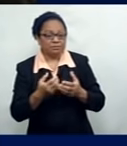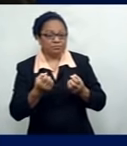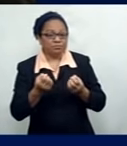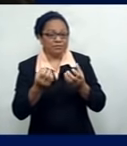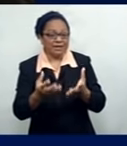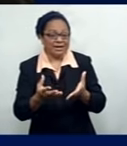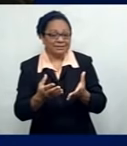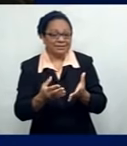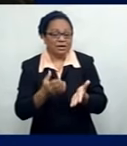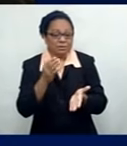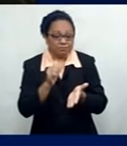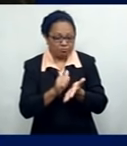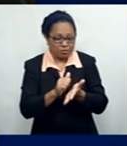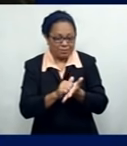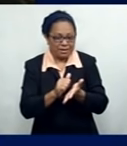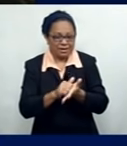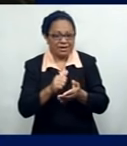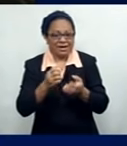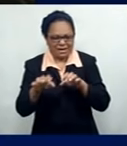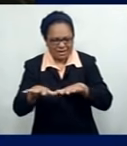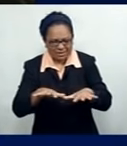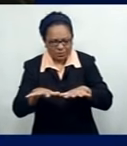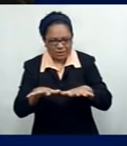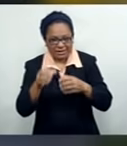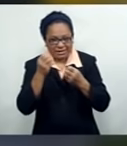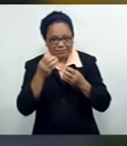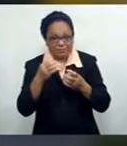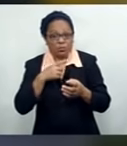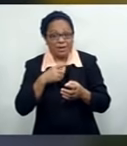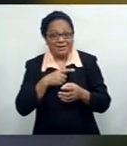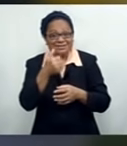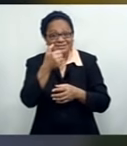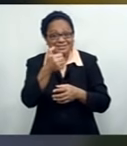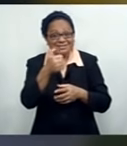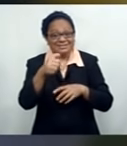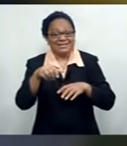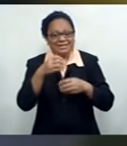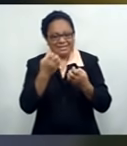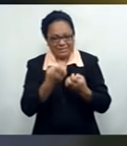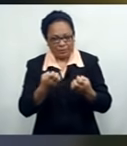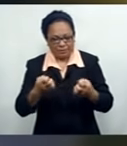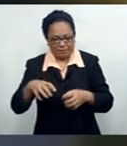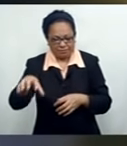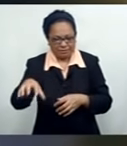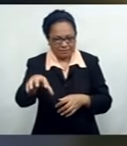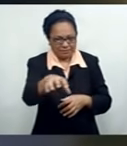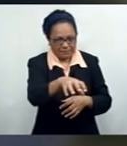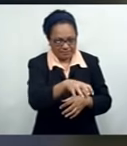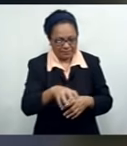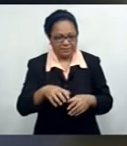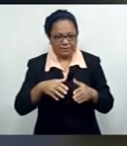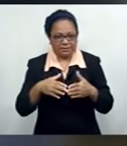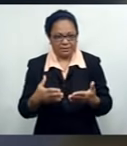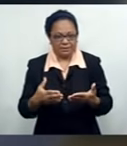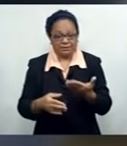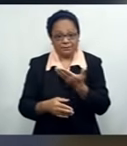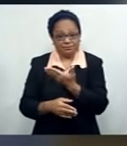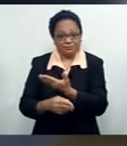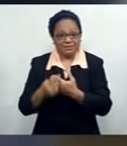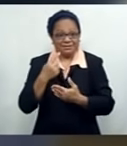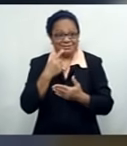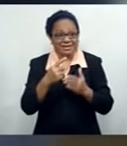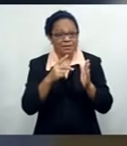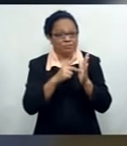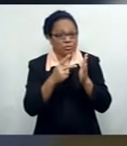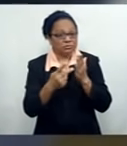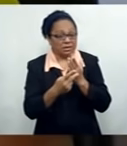and timely earthquake information with the installation of 6 small aperture terminals. Permanent Secretary Racheli Tanga says the project,